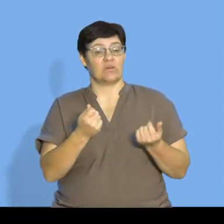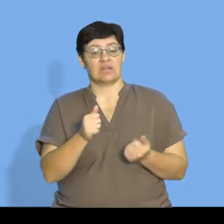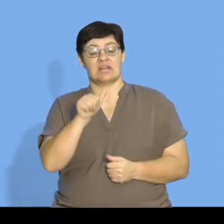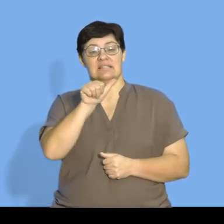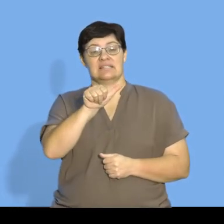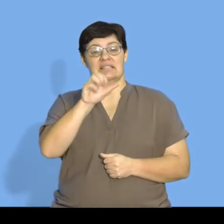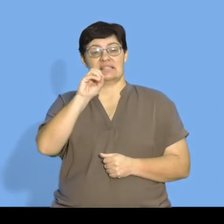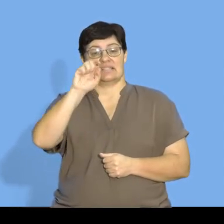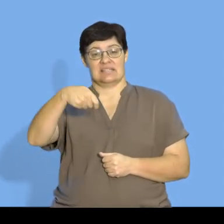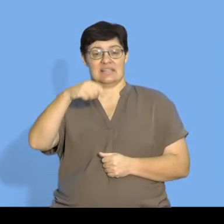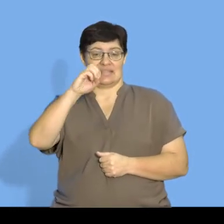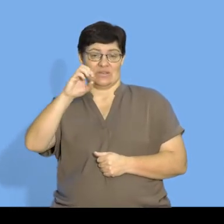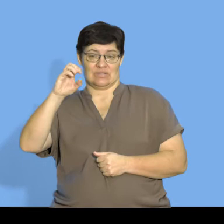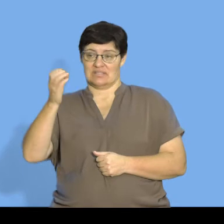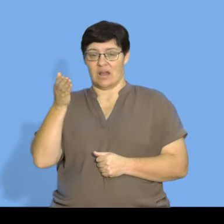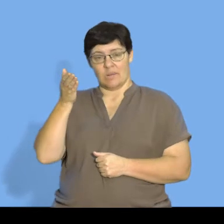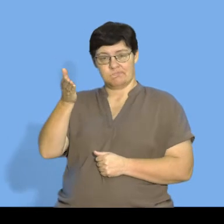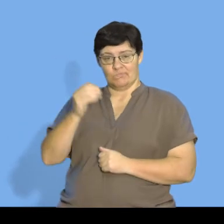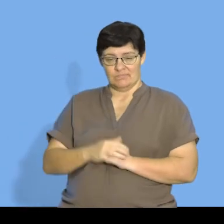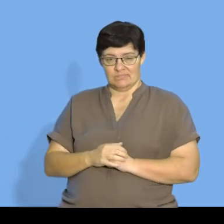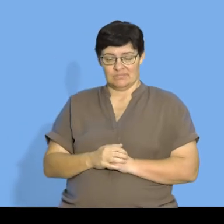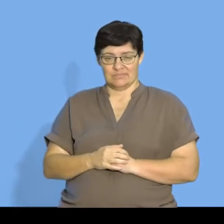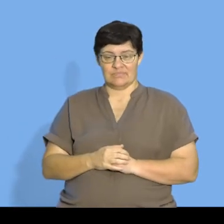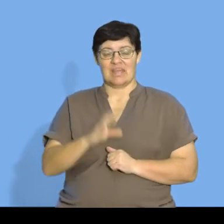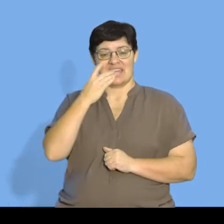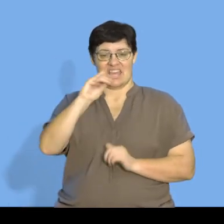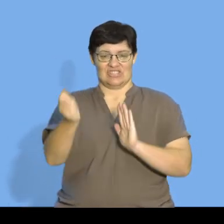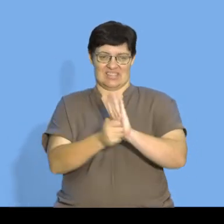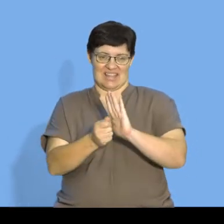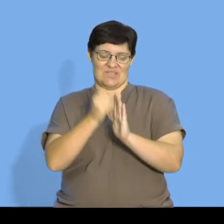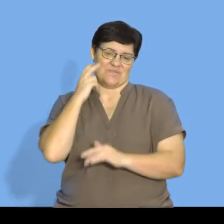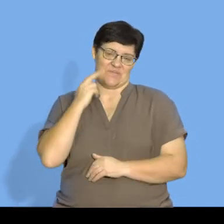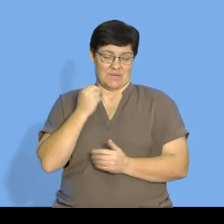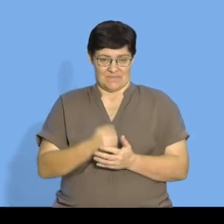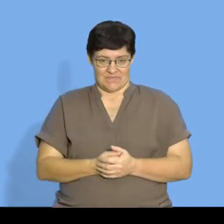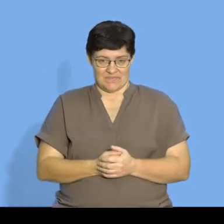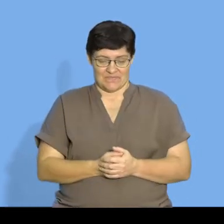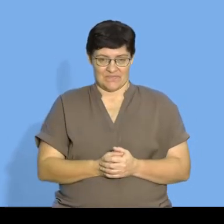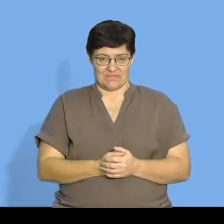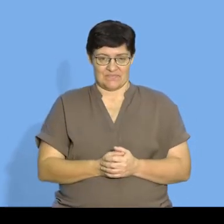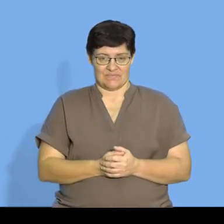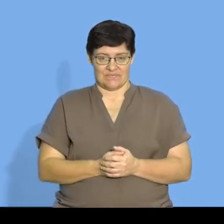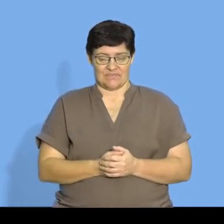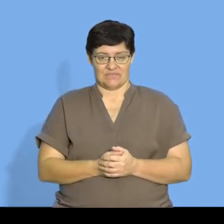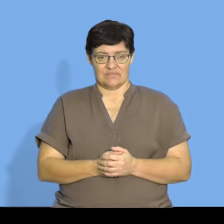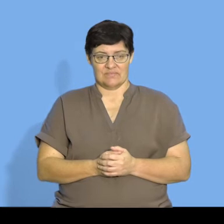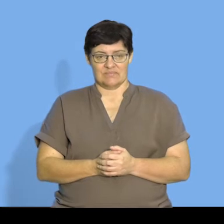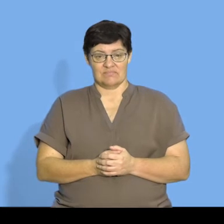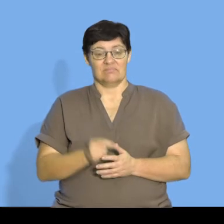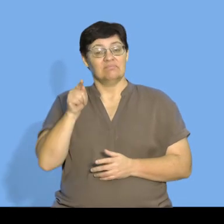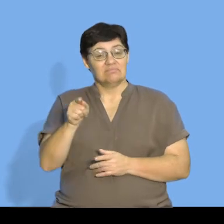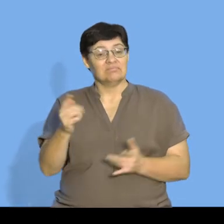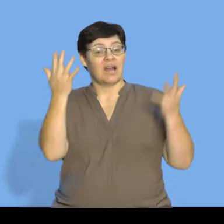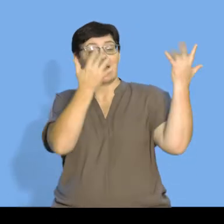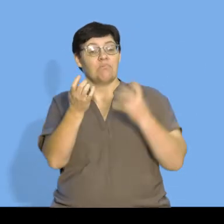figure of 60,000. There we go. There's my cash sales for November. Okay. So